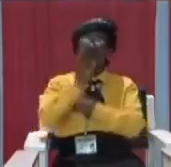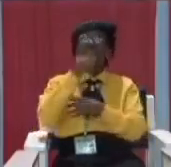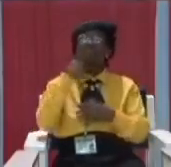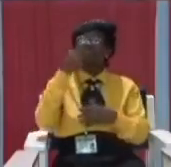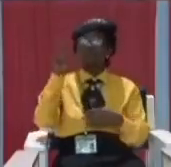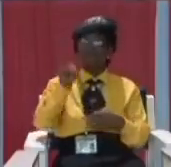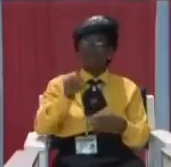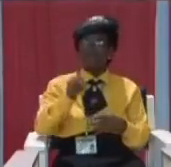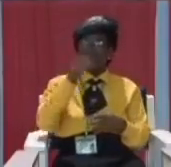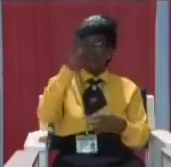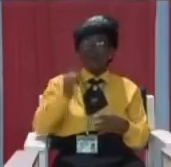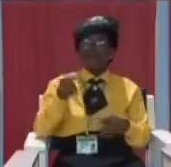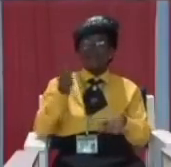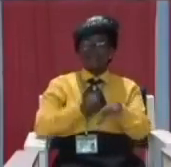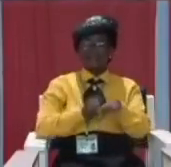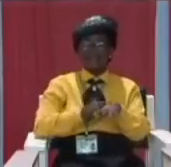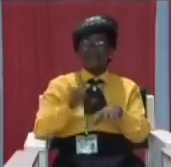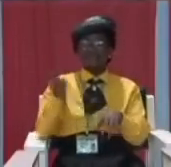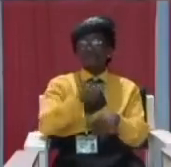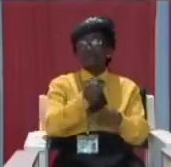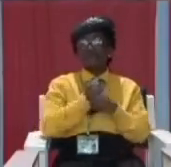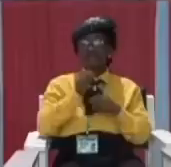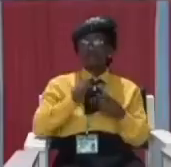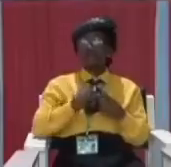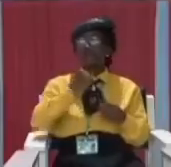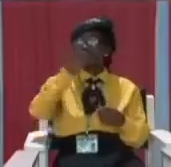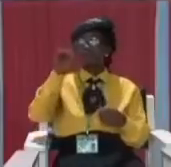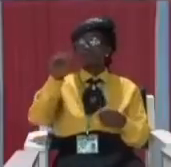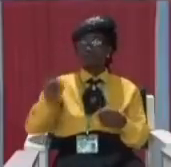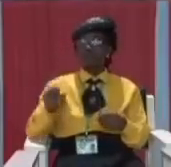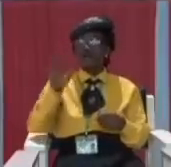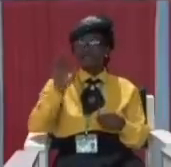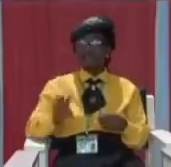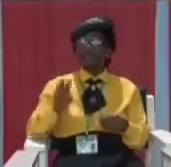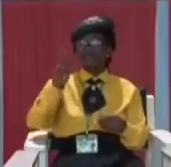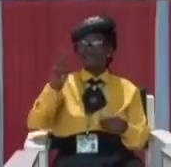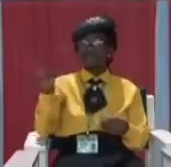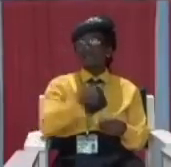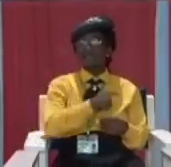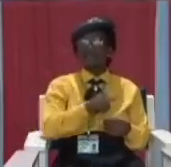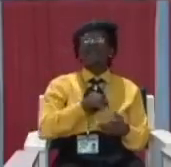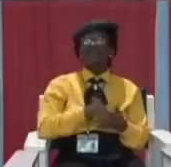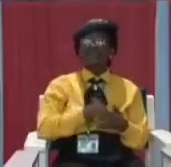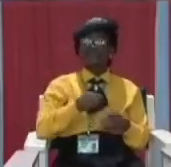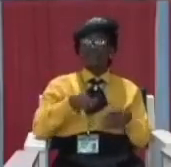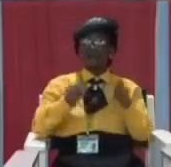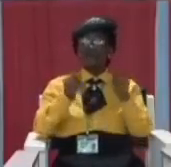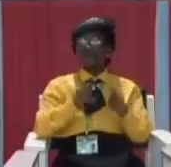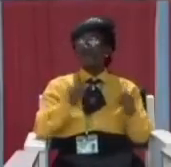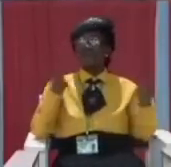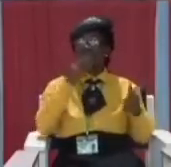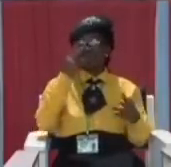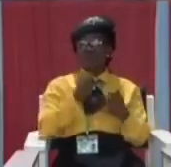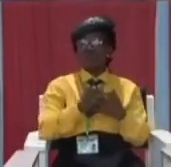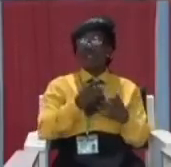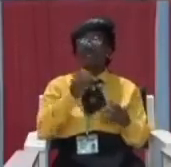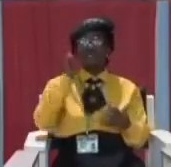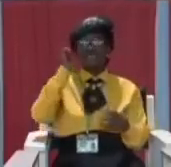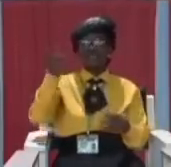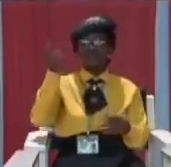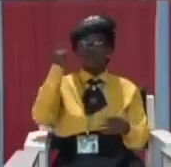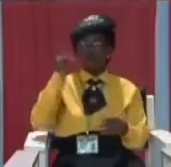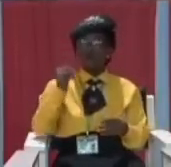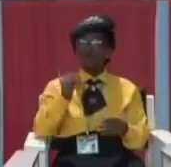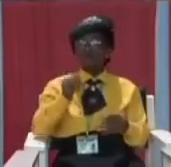by the time we got to Joshua chapter 6, you see him performing very well. Joshua chapter 6. He was able to lead